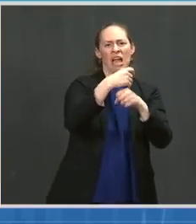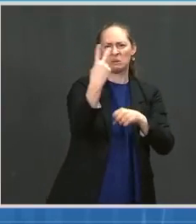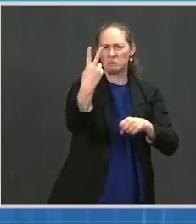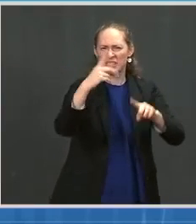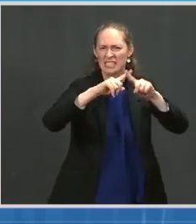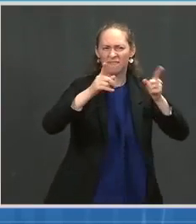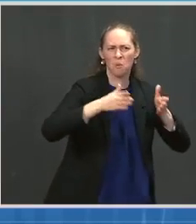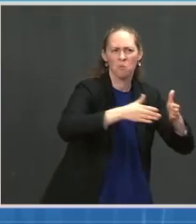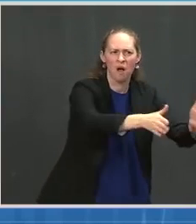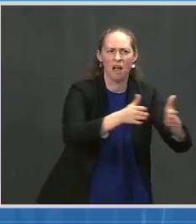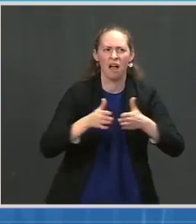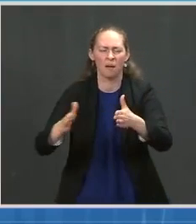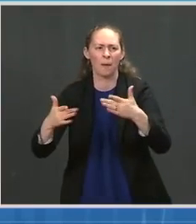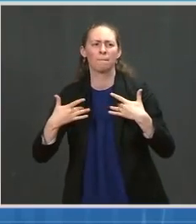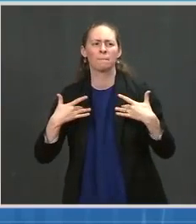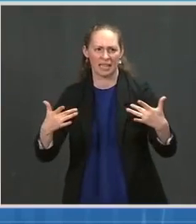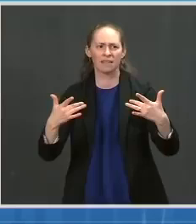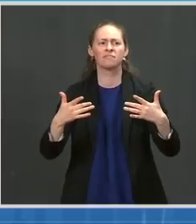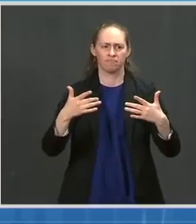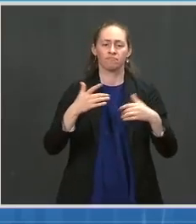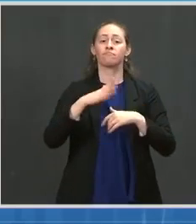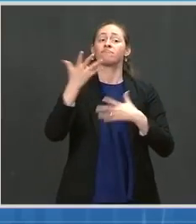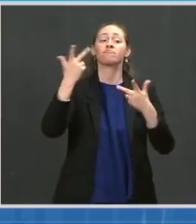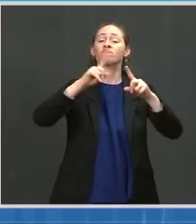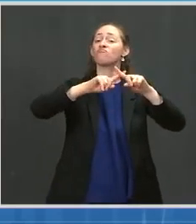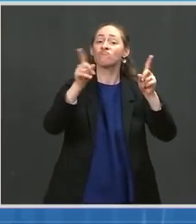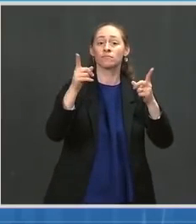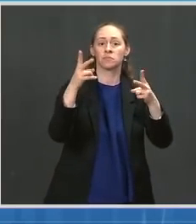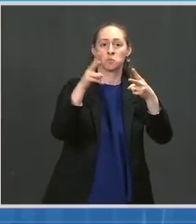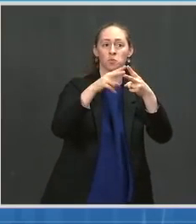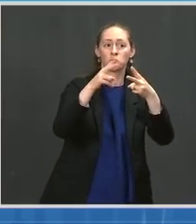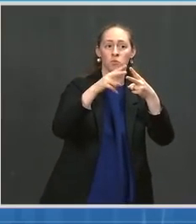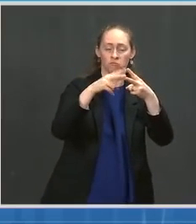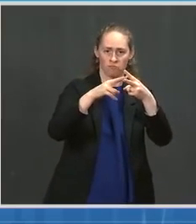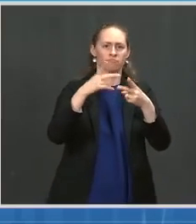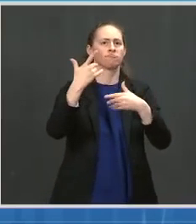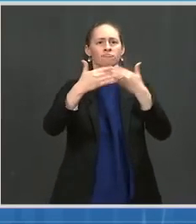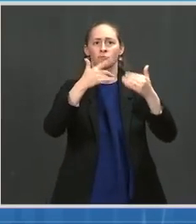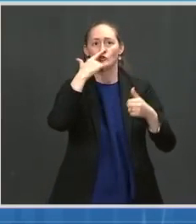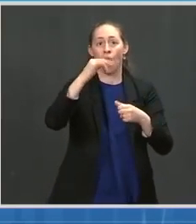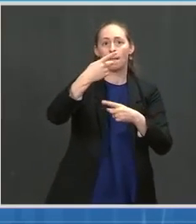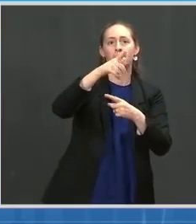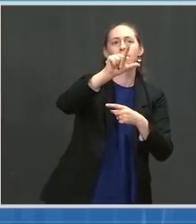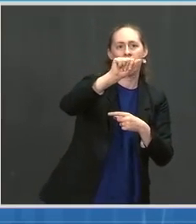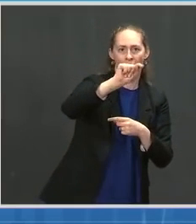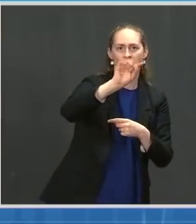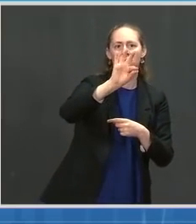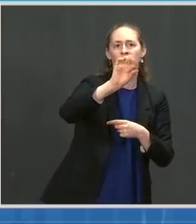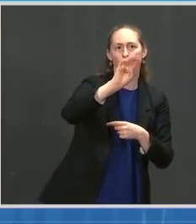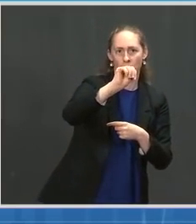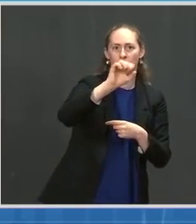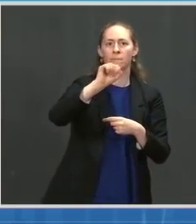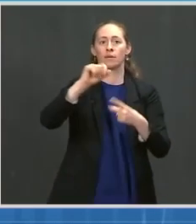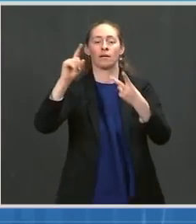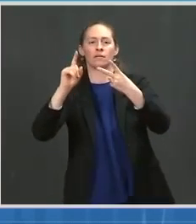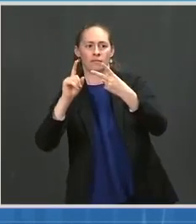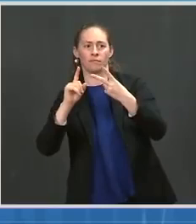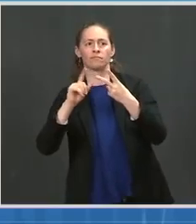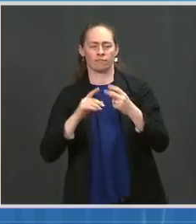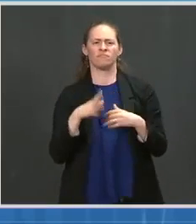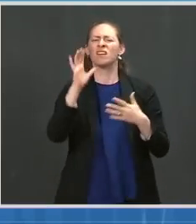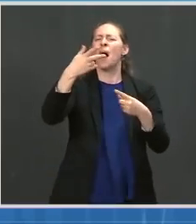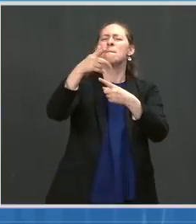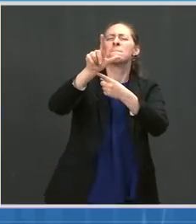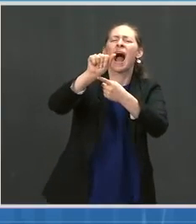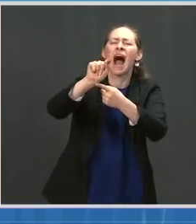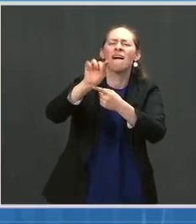immunogen design. Next slide. With regard to a platform, what do we mean by that? Next slide. A